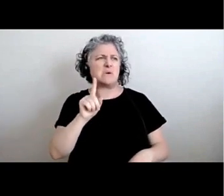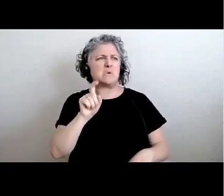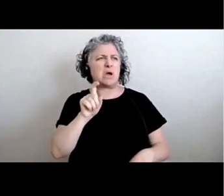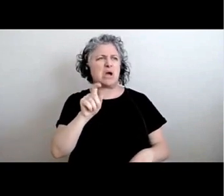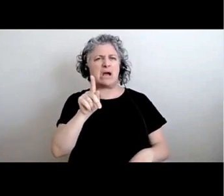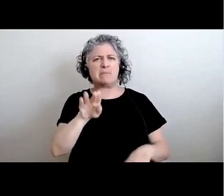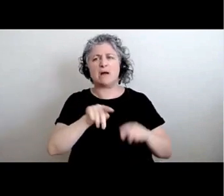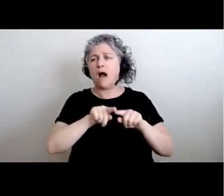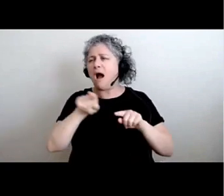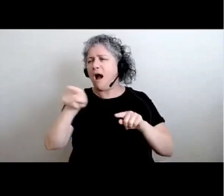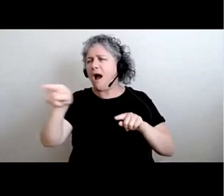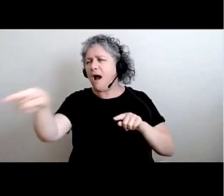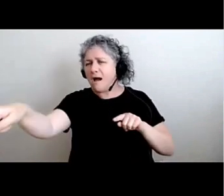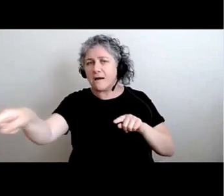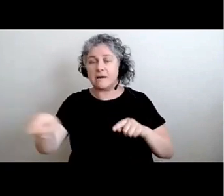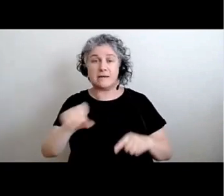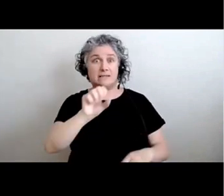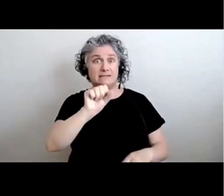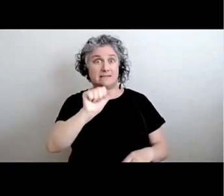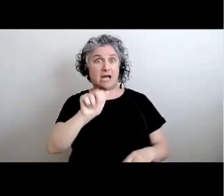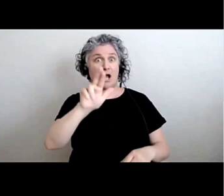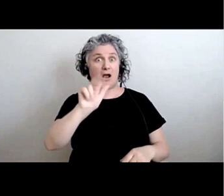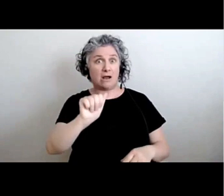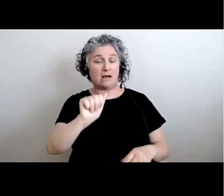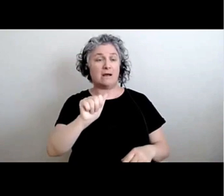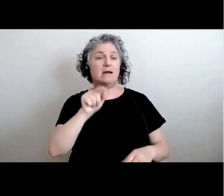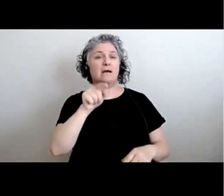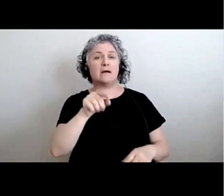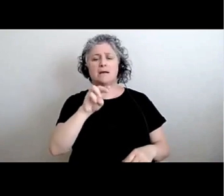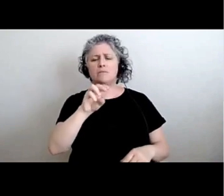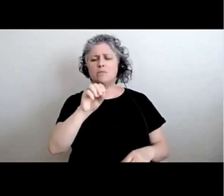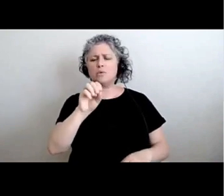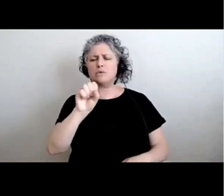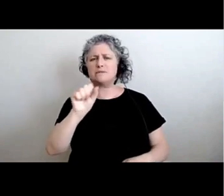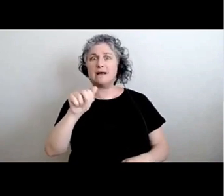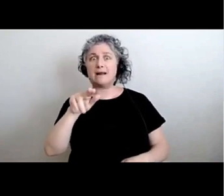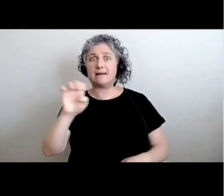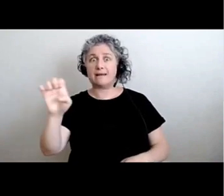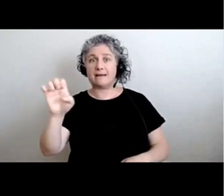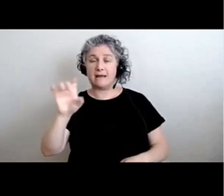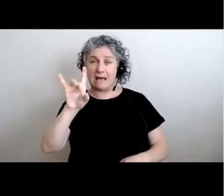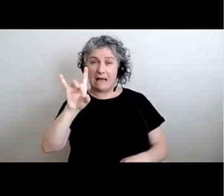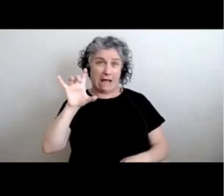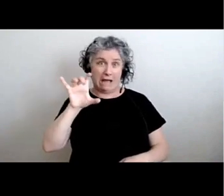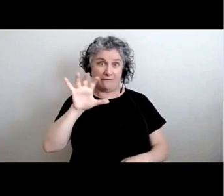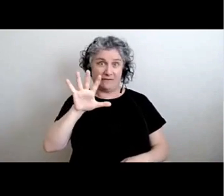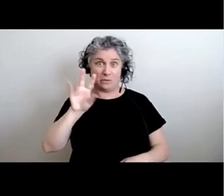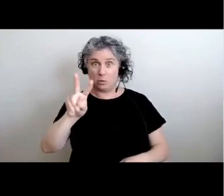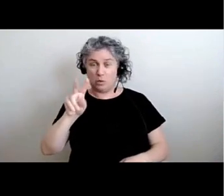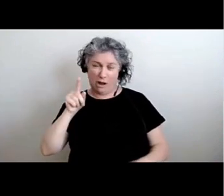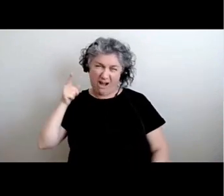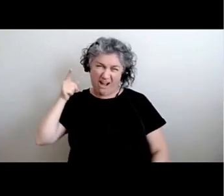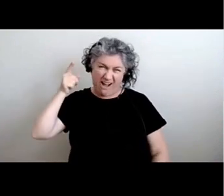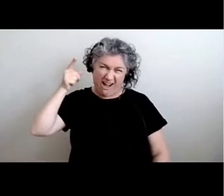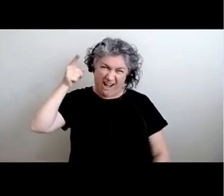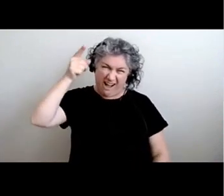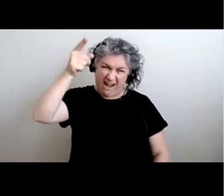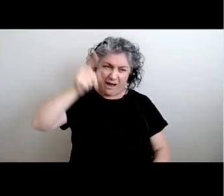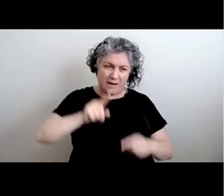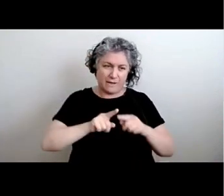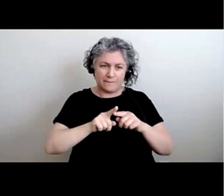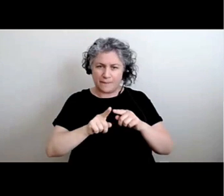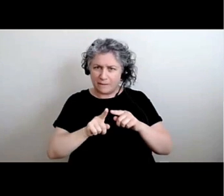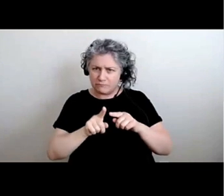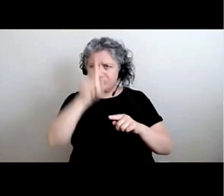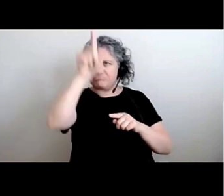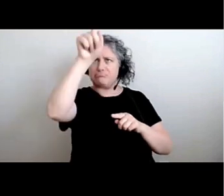But Sara is in a program in Moosonee, which is 852 kilometers for us, straight line on Google Maps.